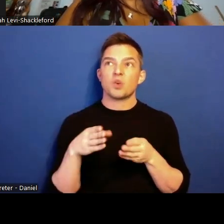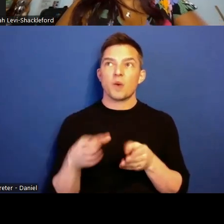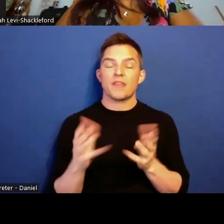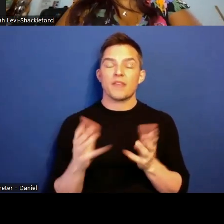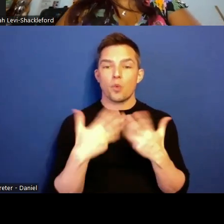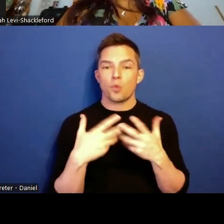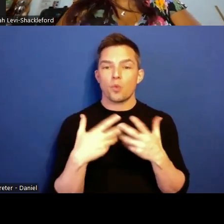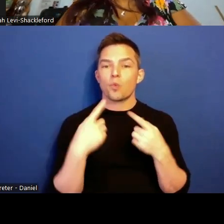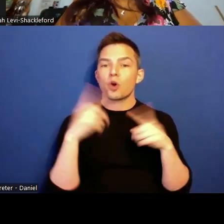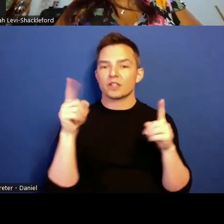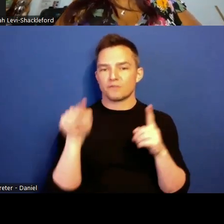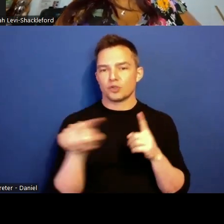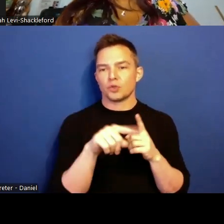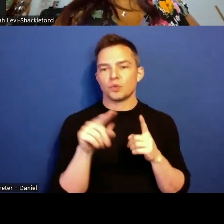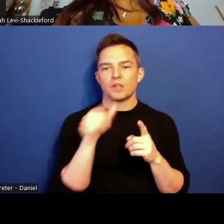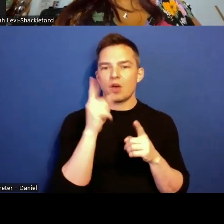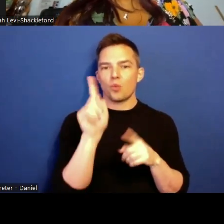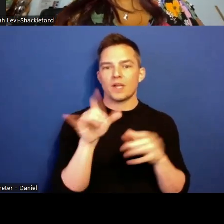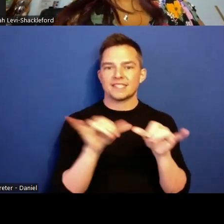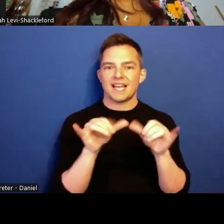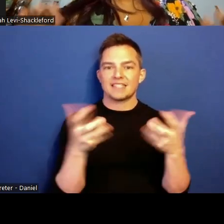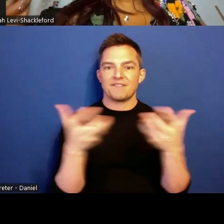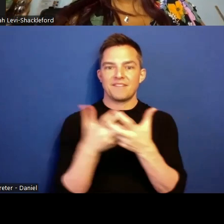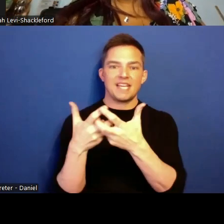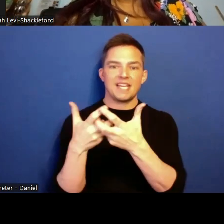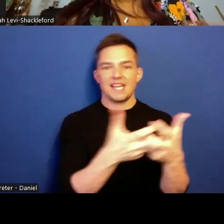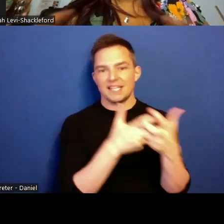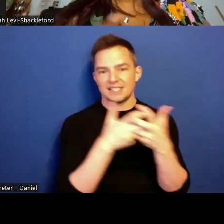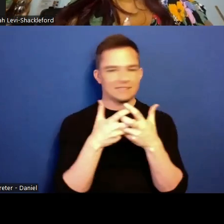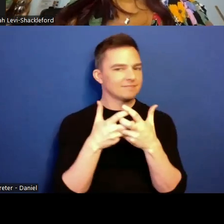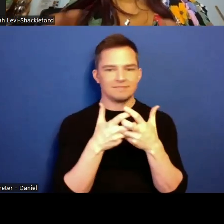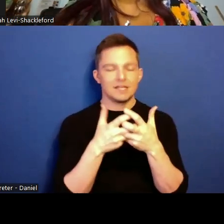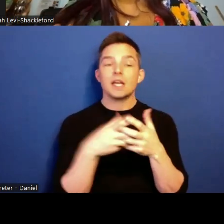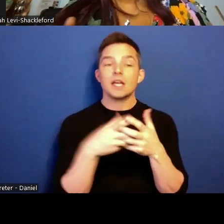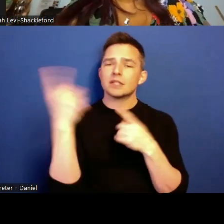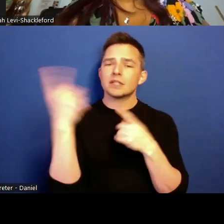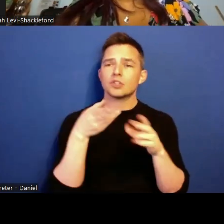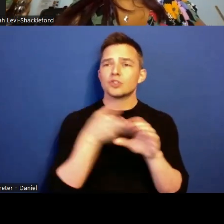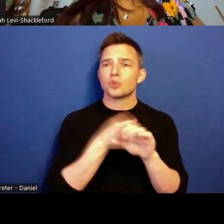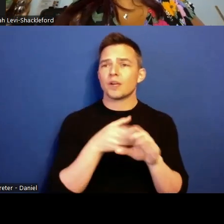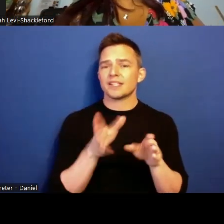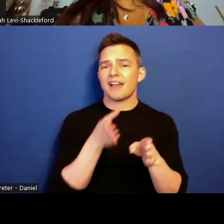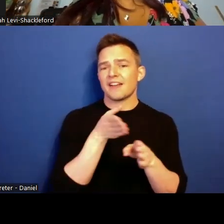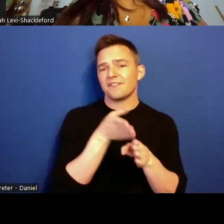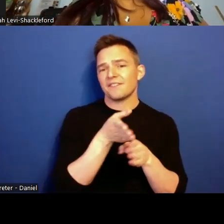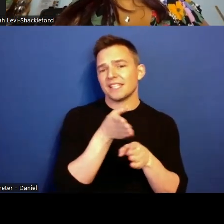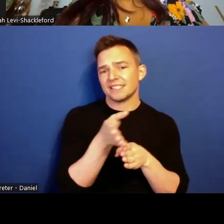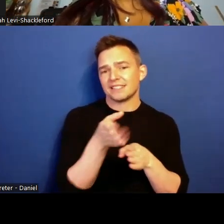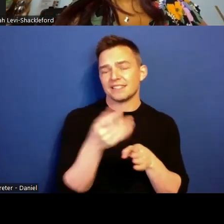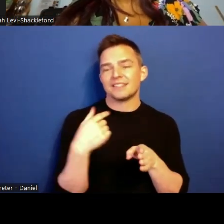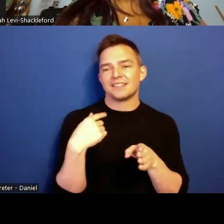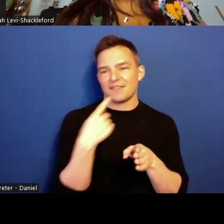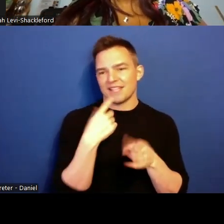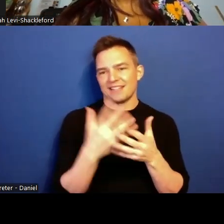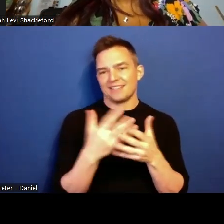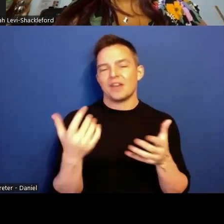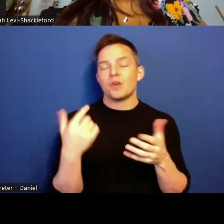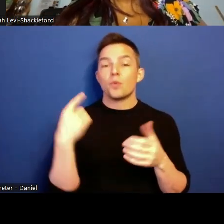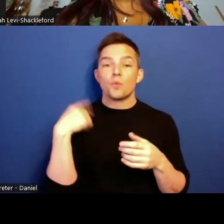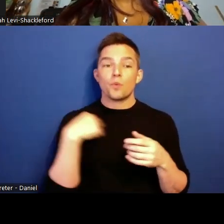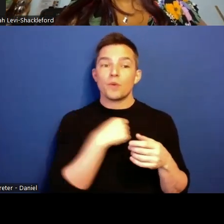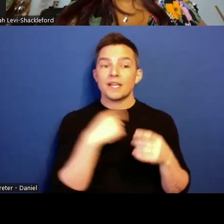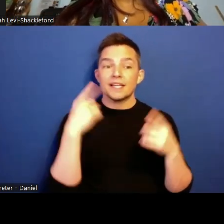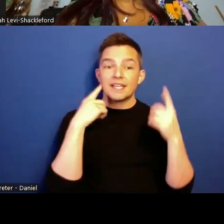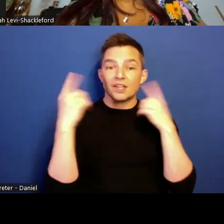one size fits all. And then consider joining the field. I have been saying this so much. We hear a lot